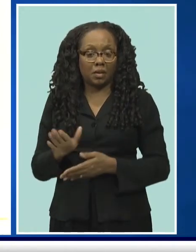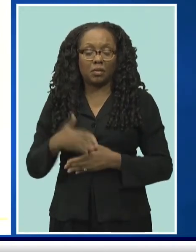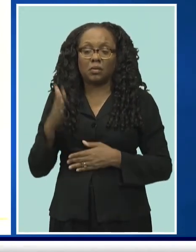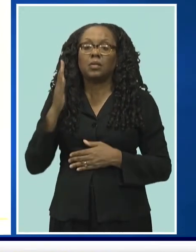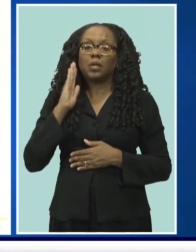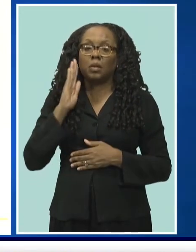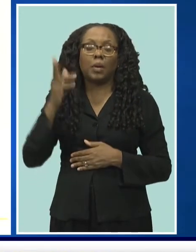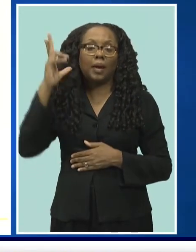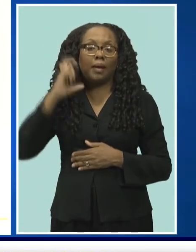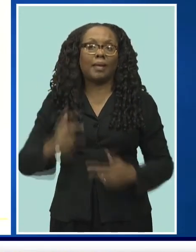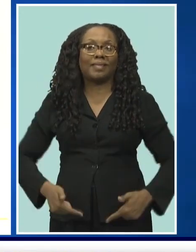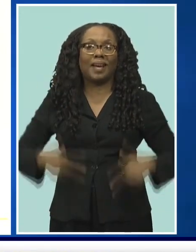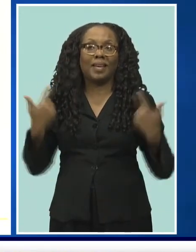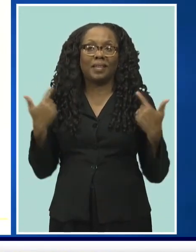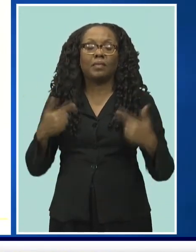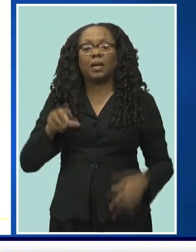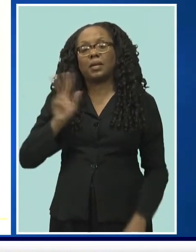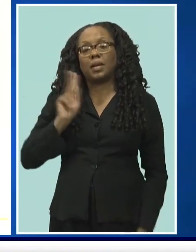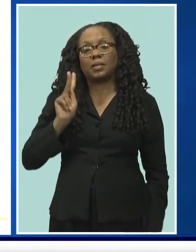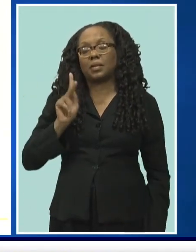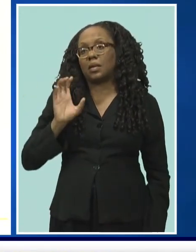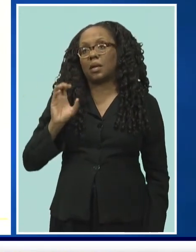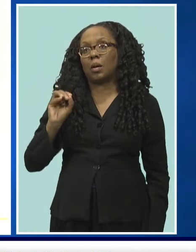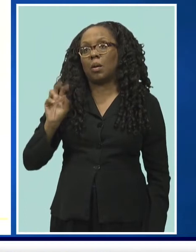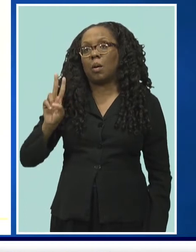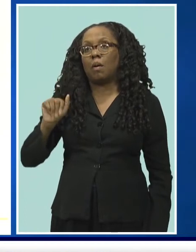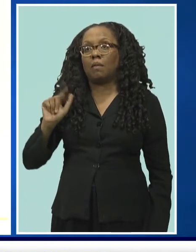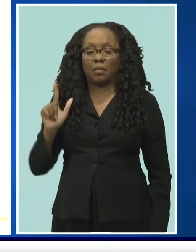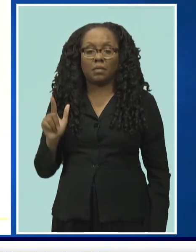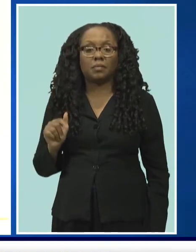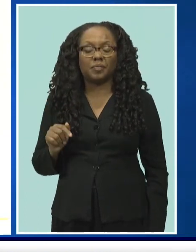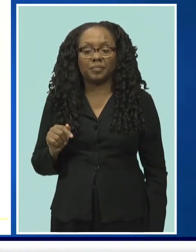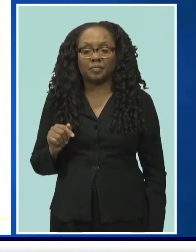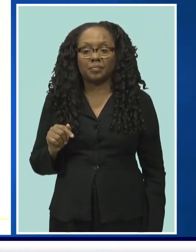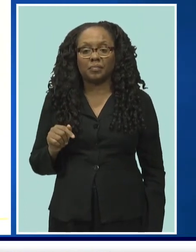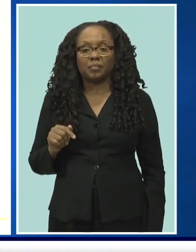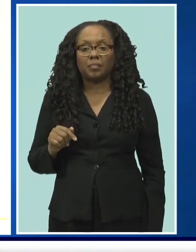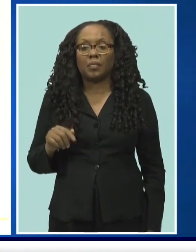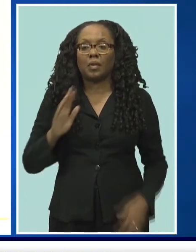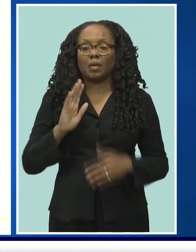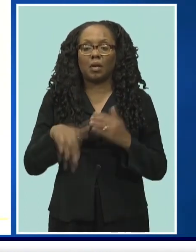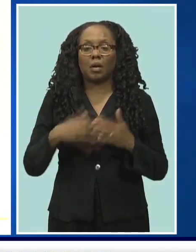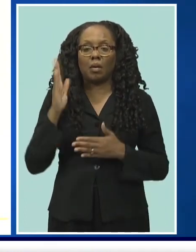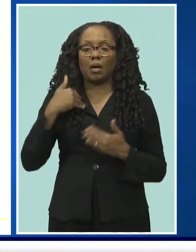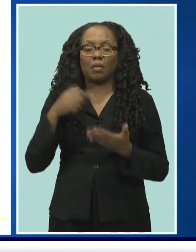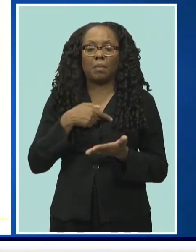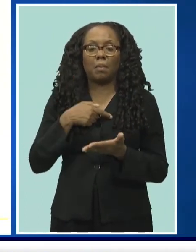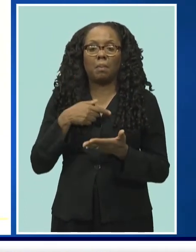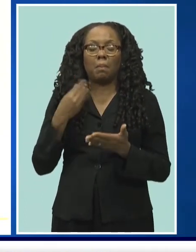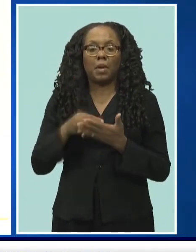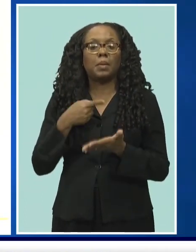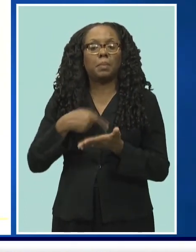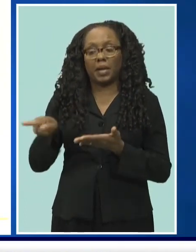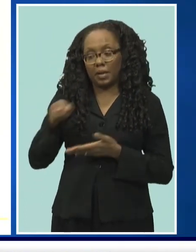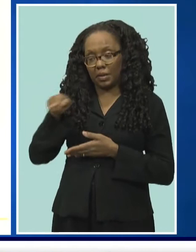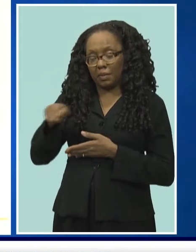live at a concert at Kensington Oval, and all of them will be paid a performance fee of